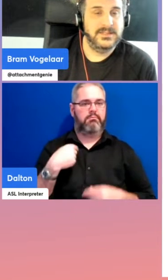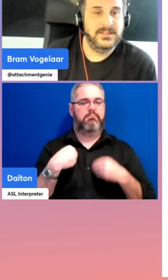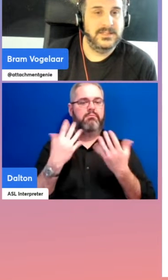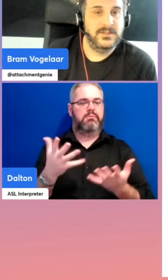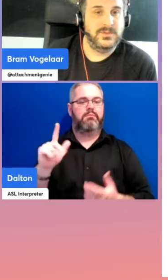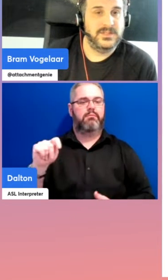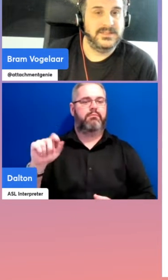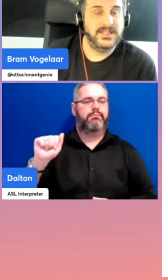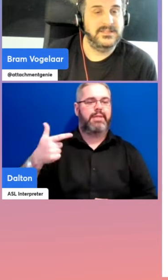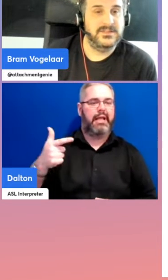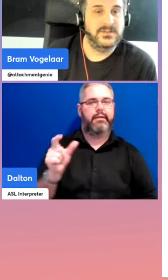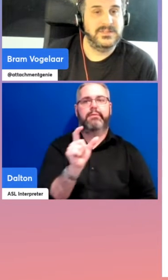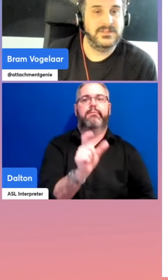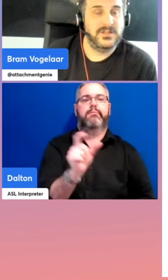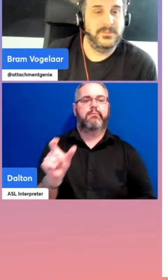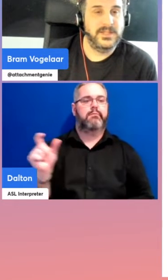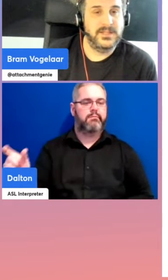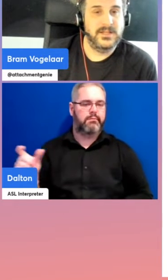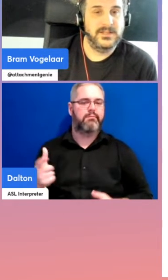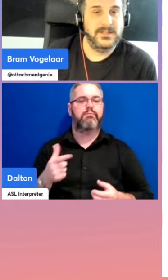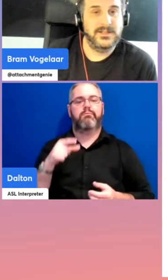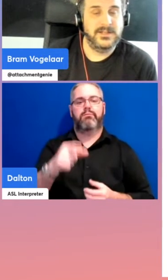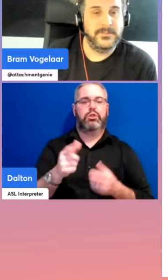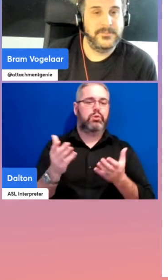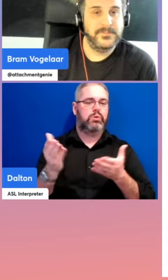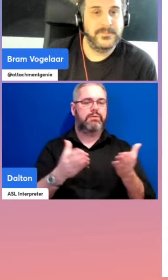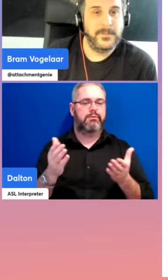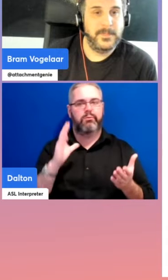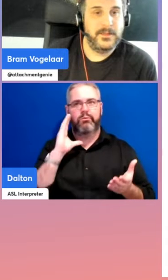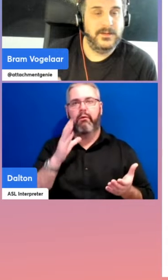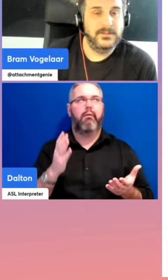tags. We're going to say the service is going to be